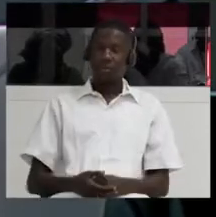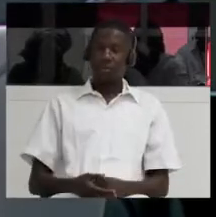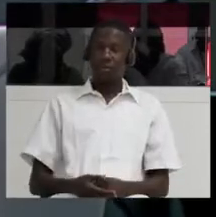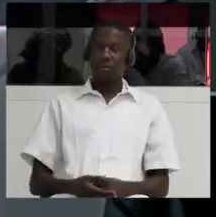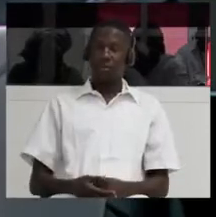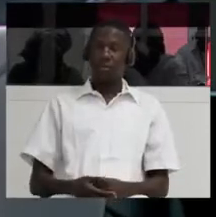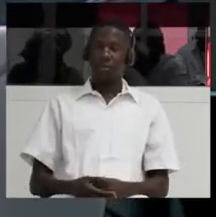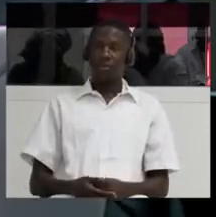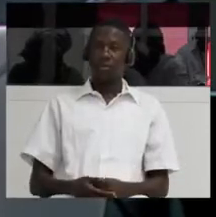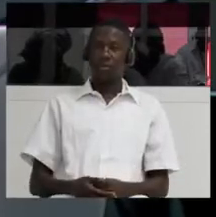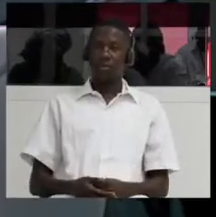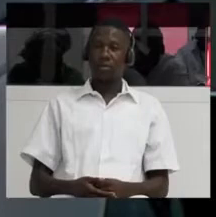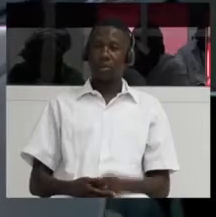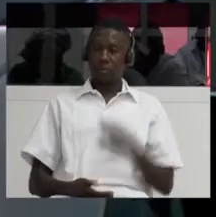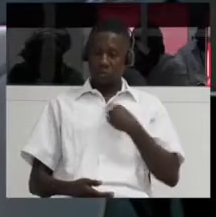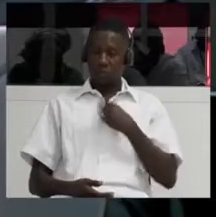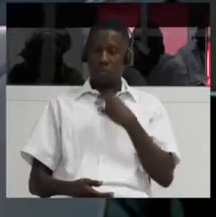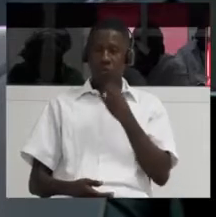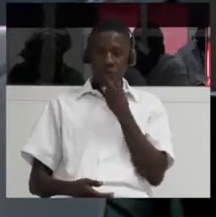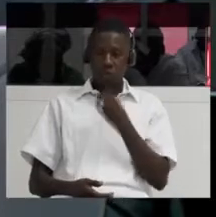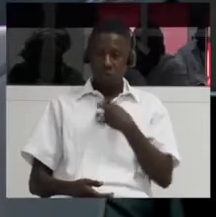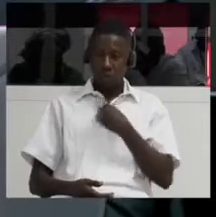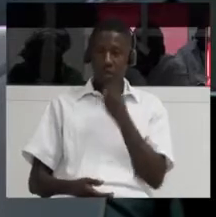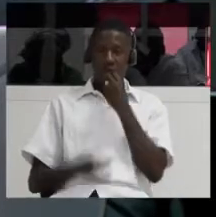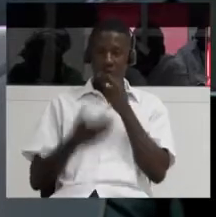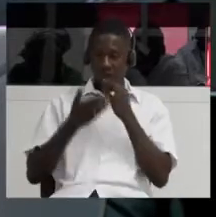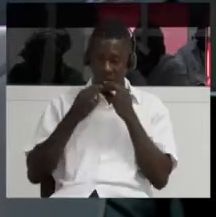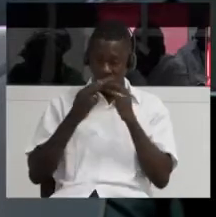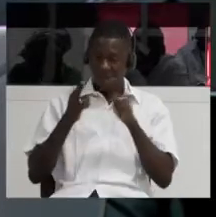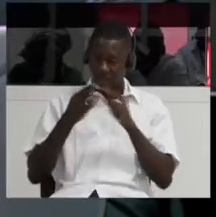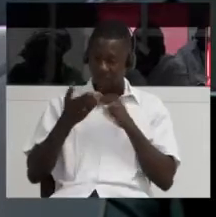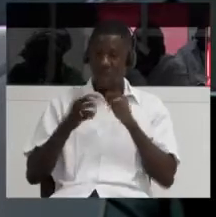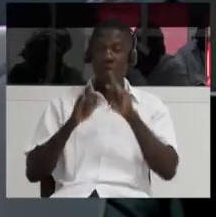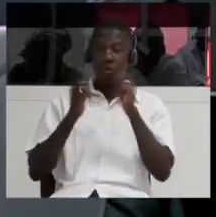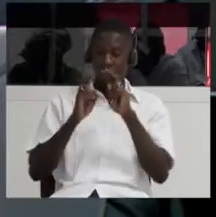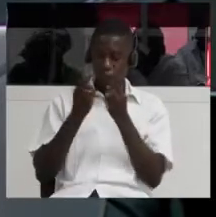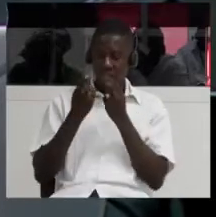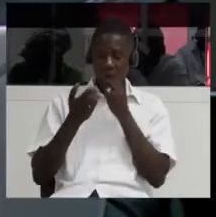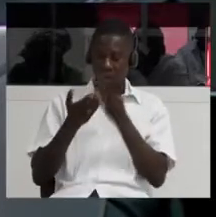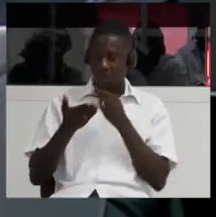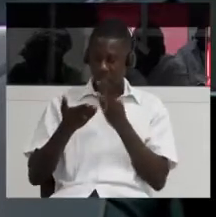I will just read out the relevant excerpt very quickly.